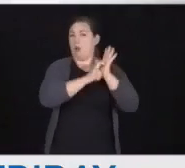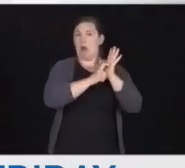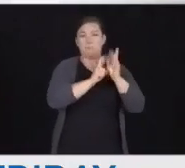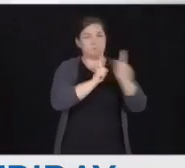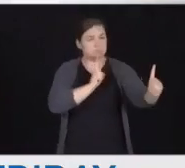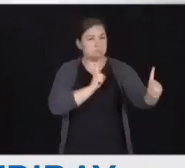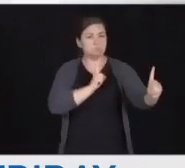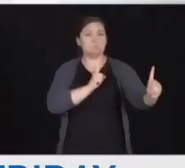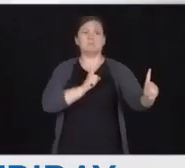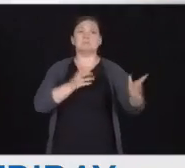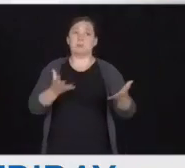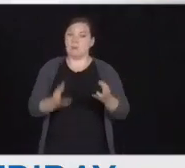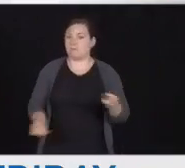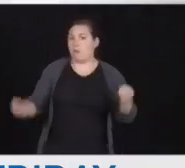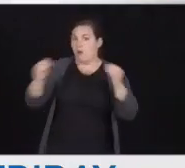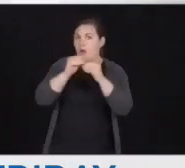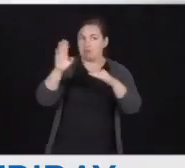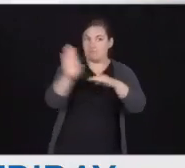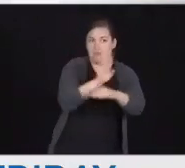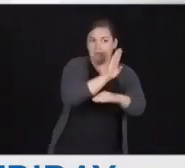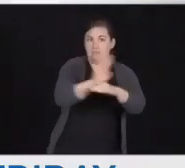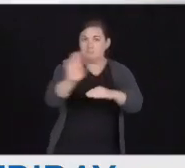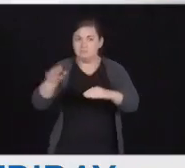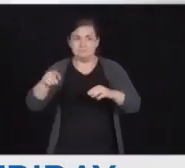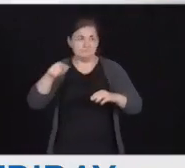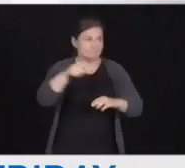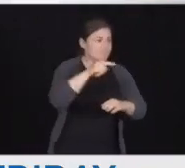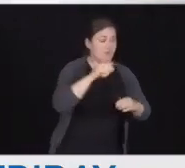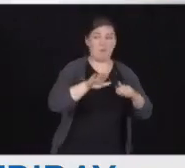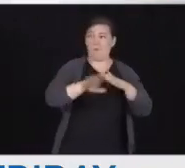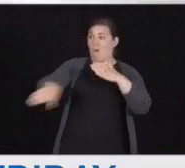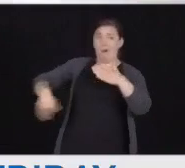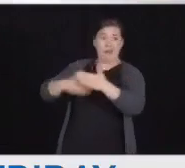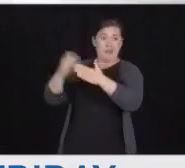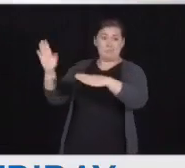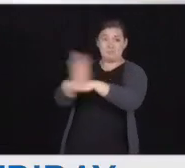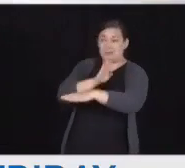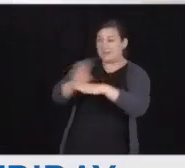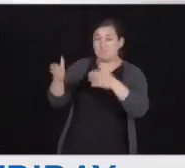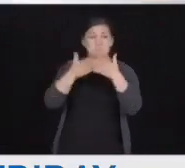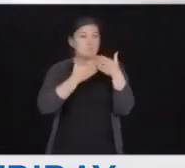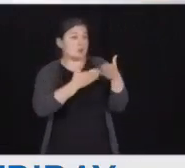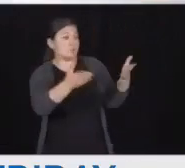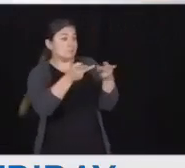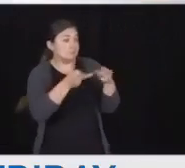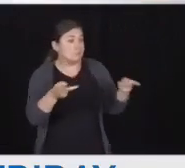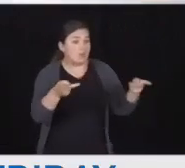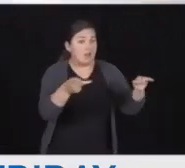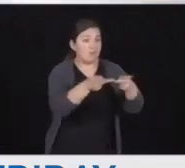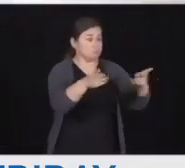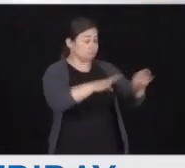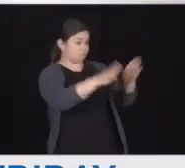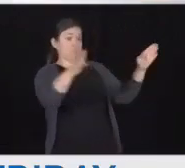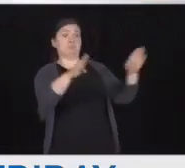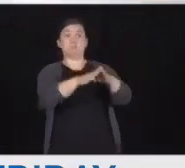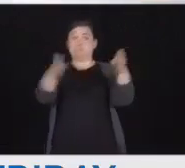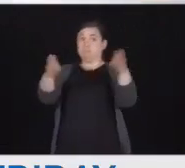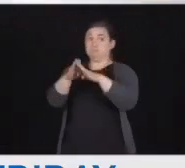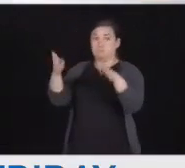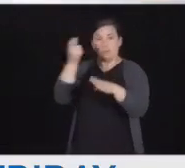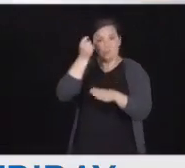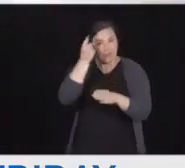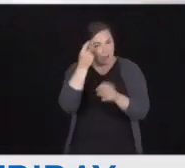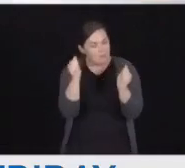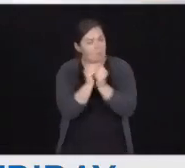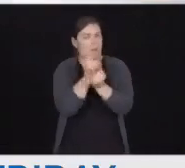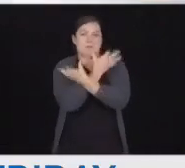theaters, casinos, recreational facilities and activities, team sports and live sporting events, and